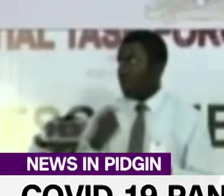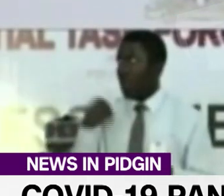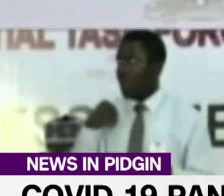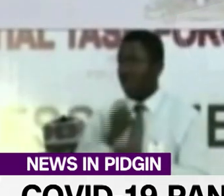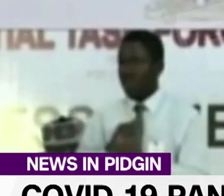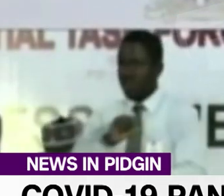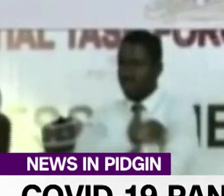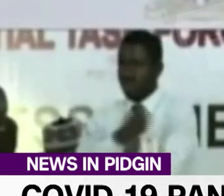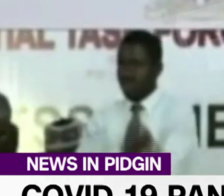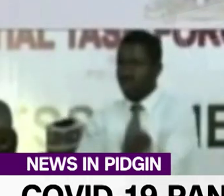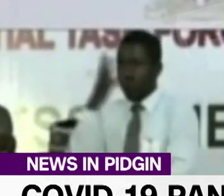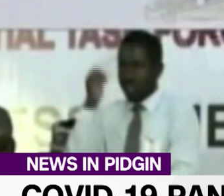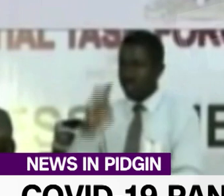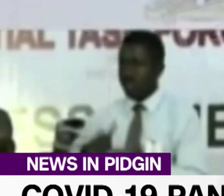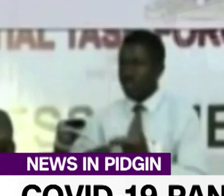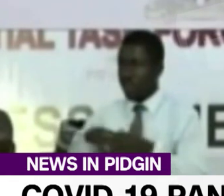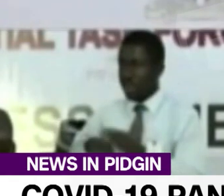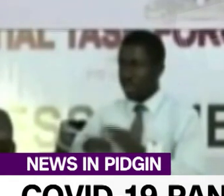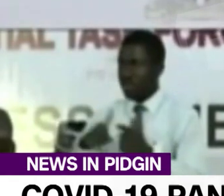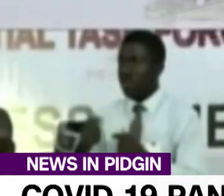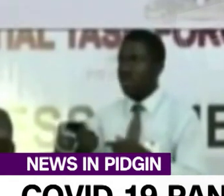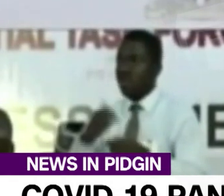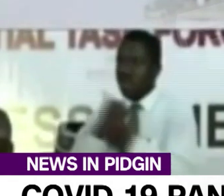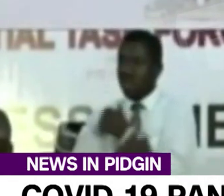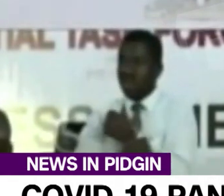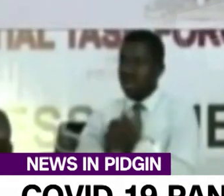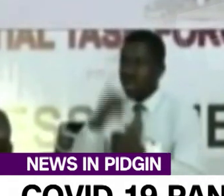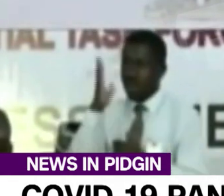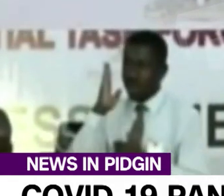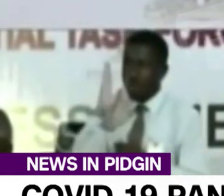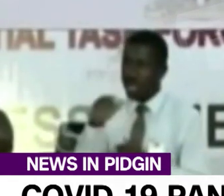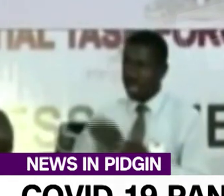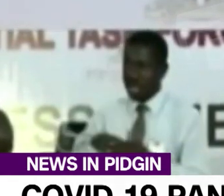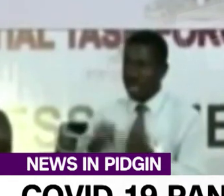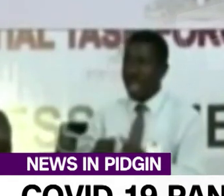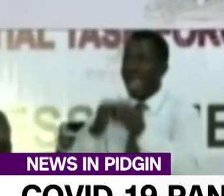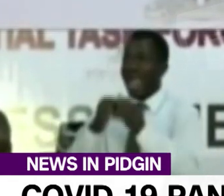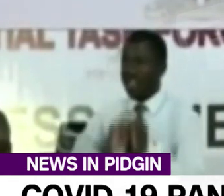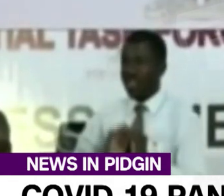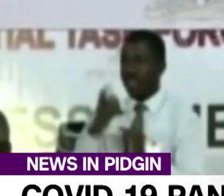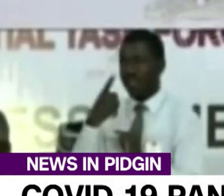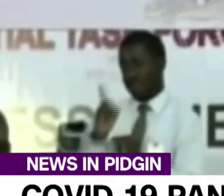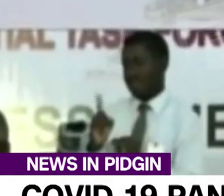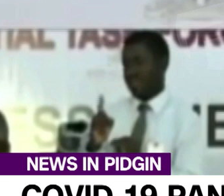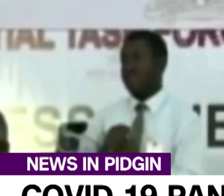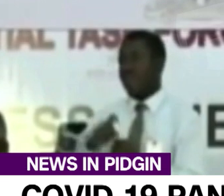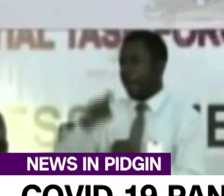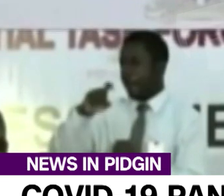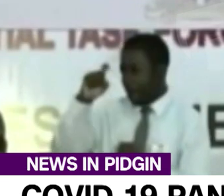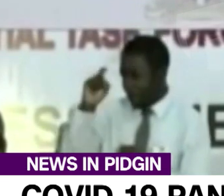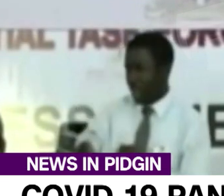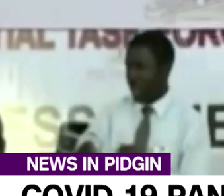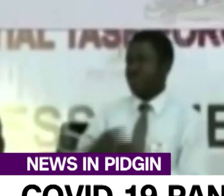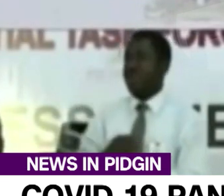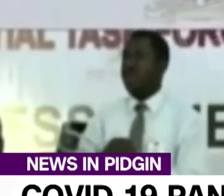authorization for them to come into the country. And they will be in isolation for the mandatory